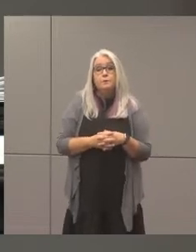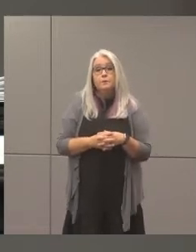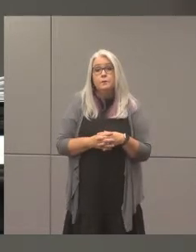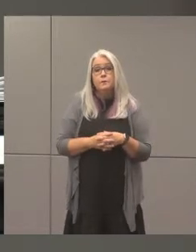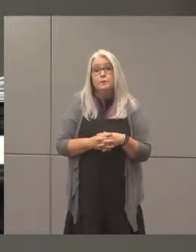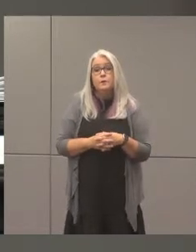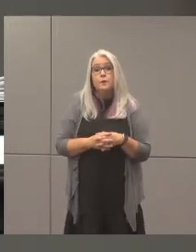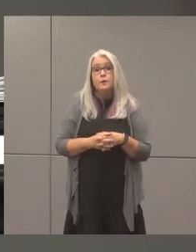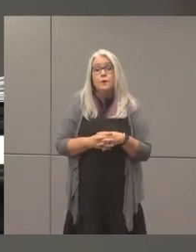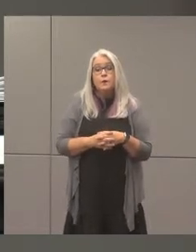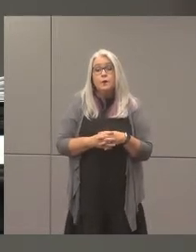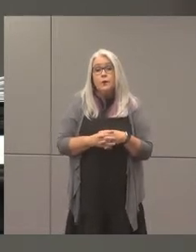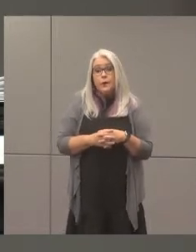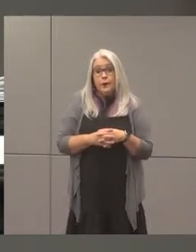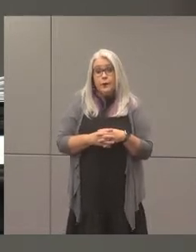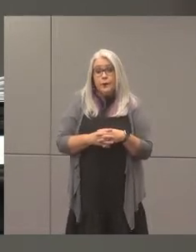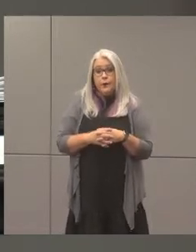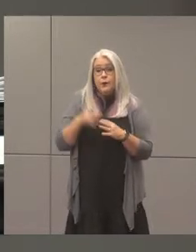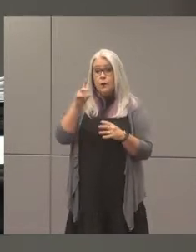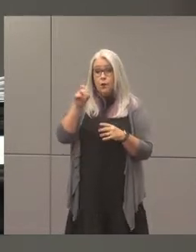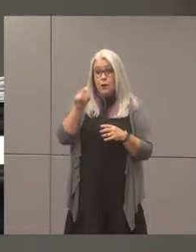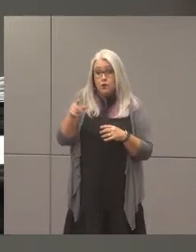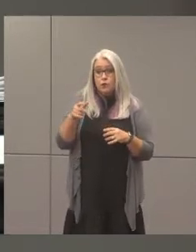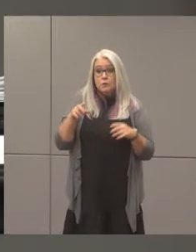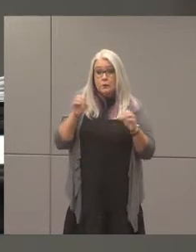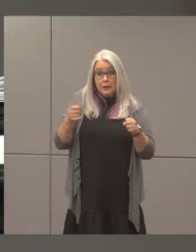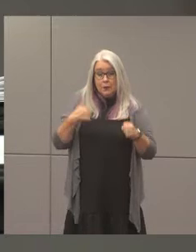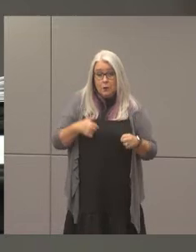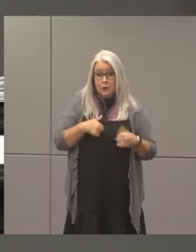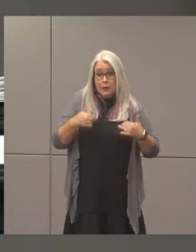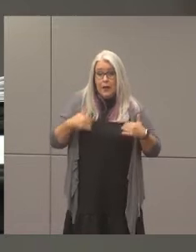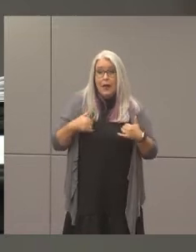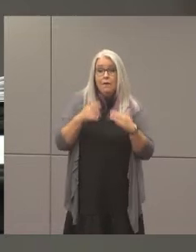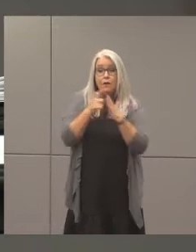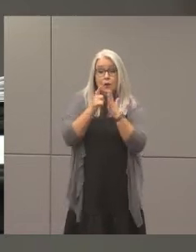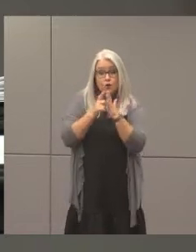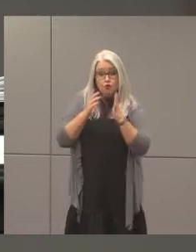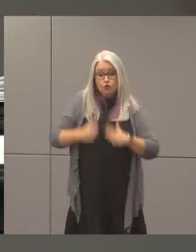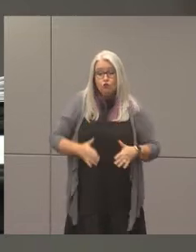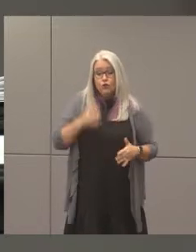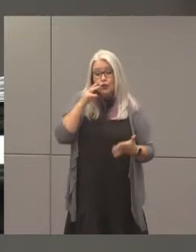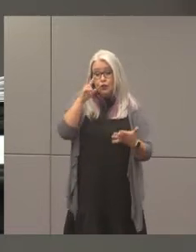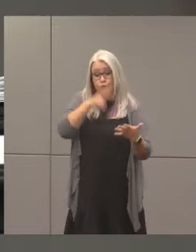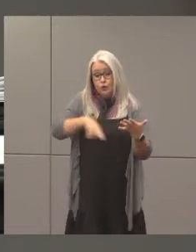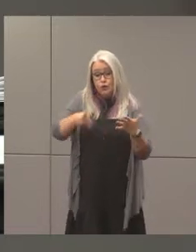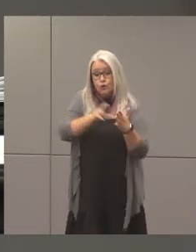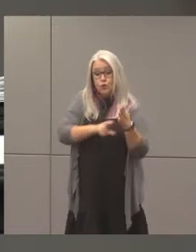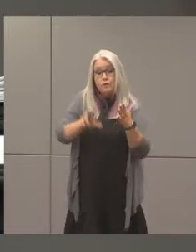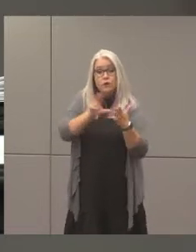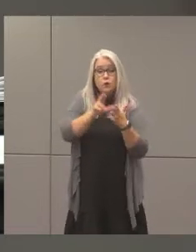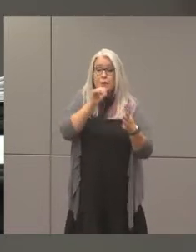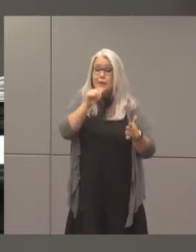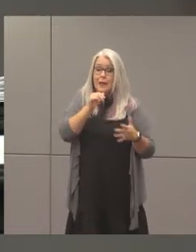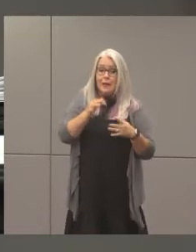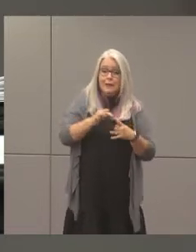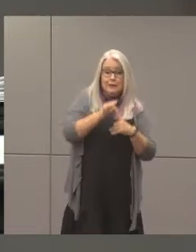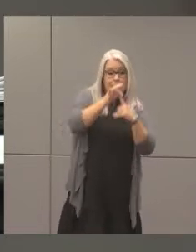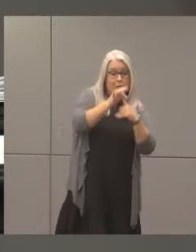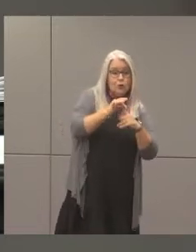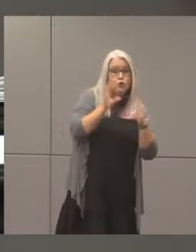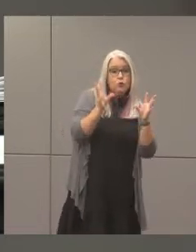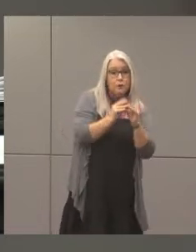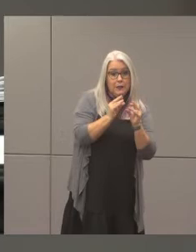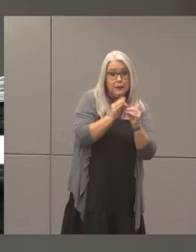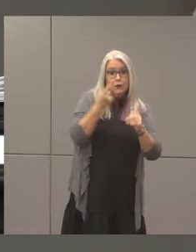Question was asked if we could have an attorney look at it. We wouldn't have to call a special meeting. We adjourn